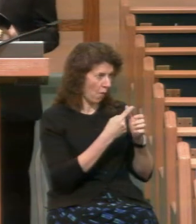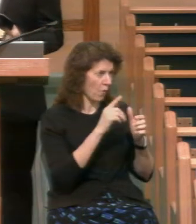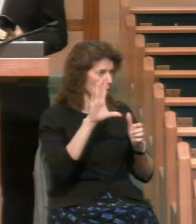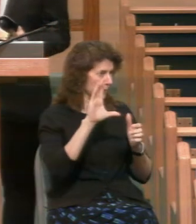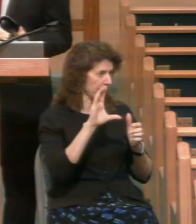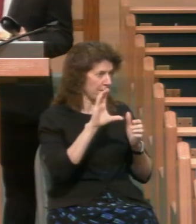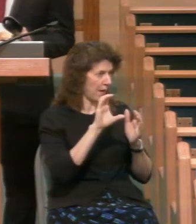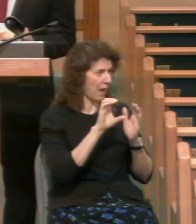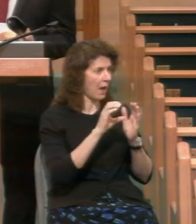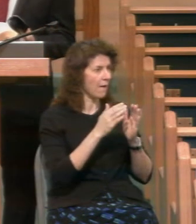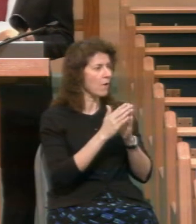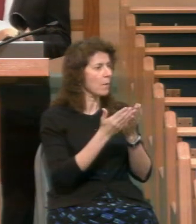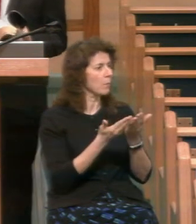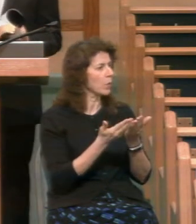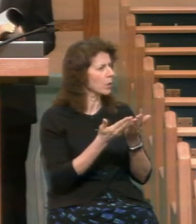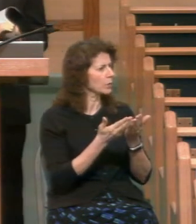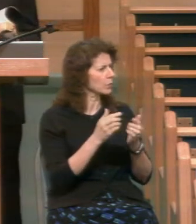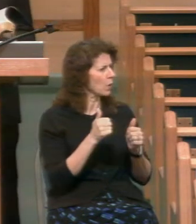called?